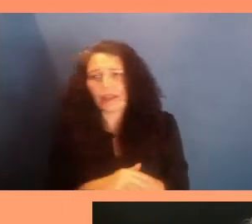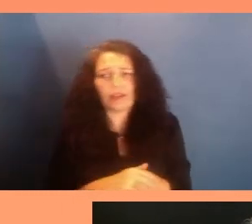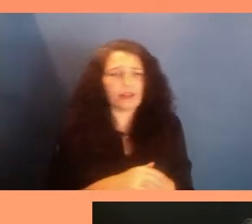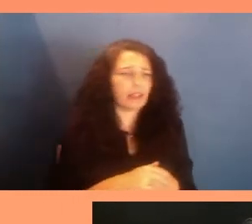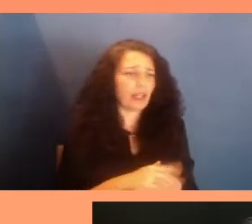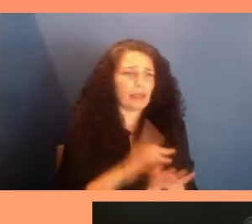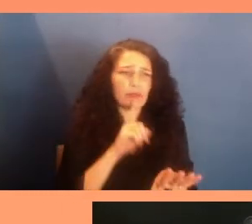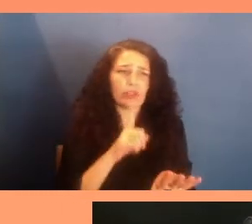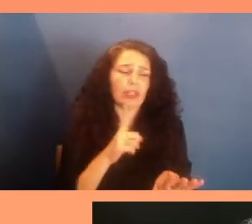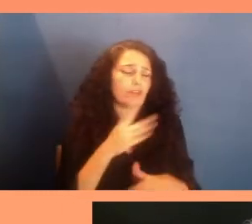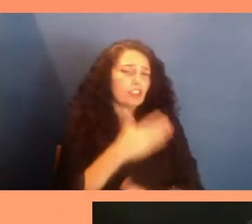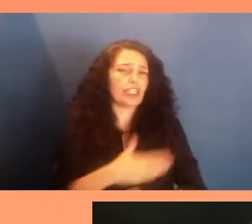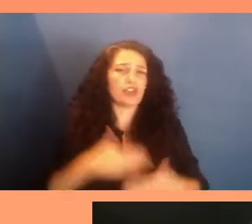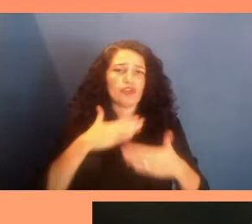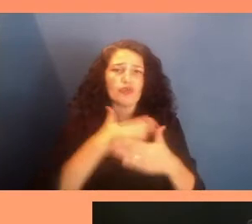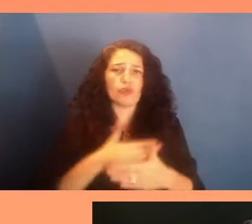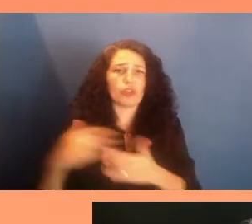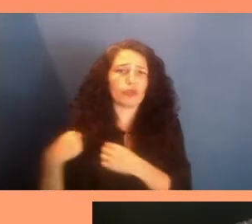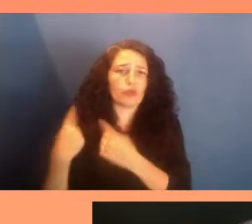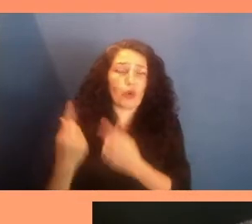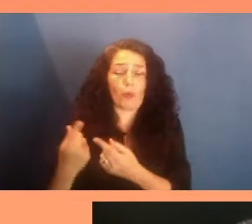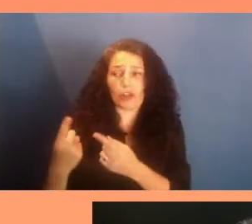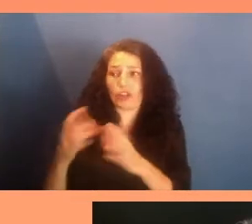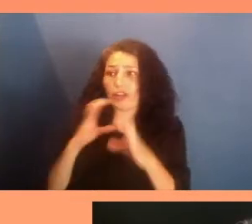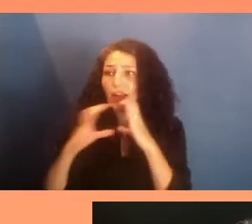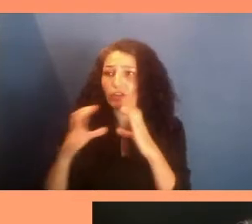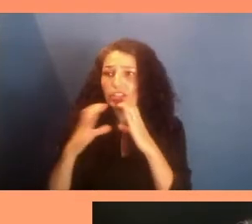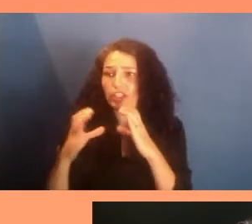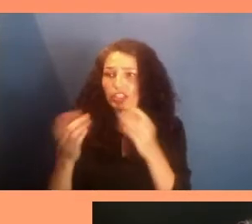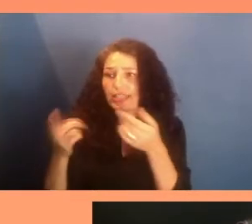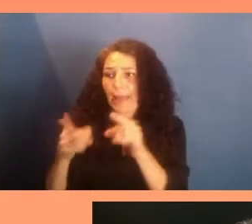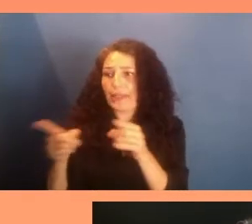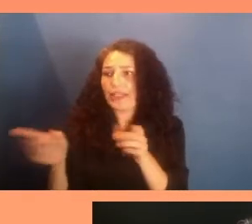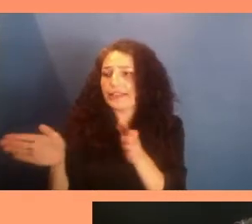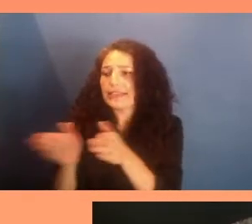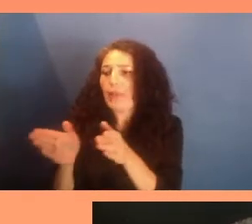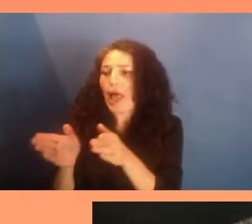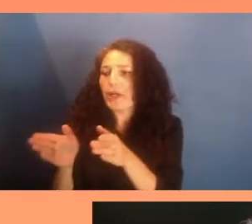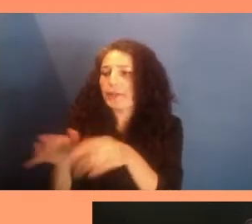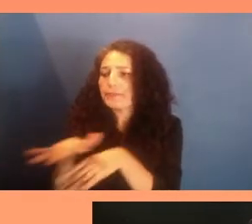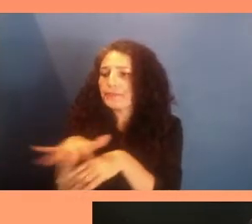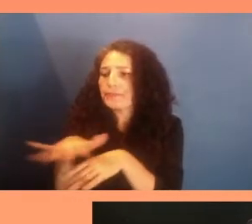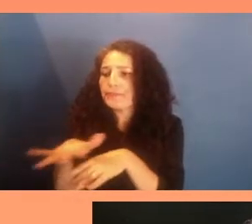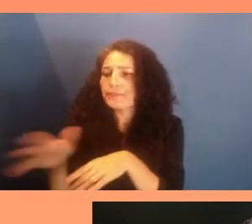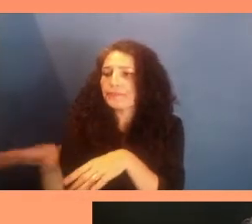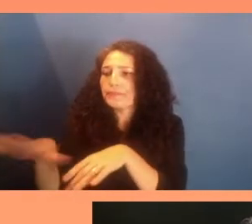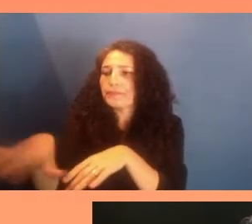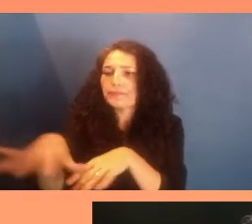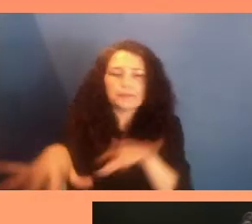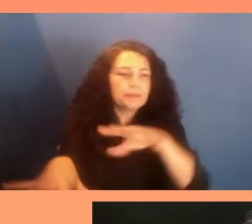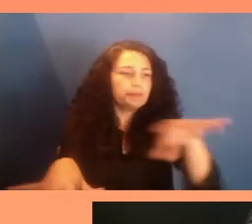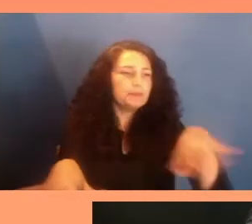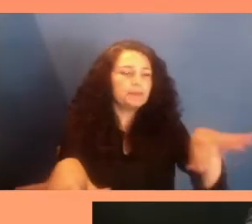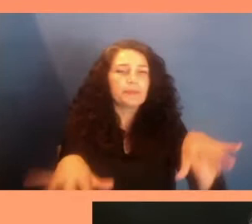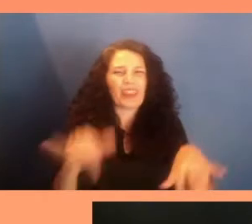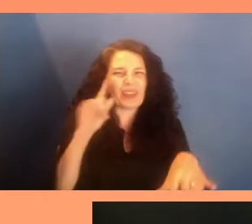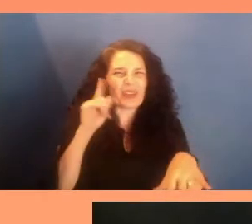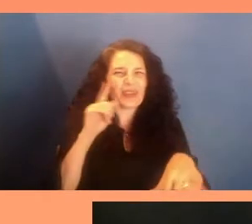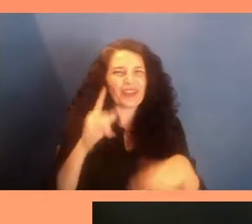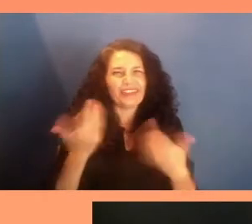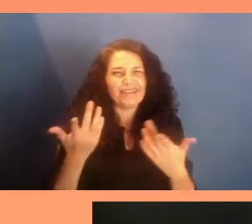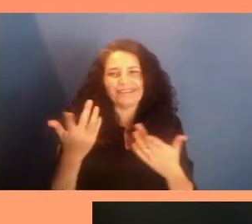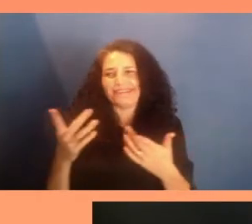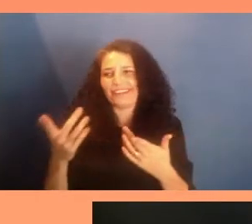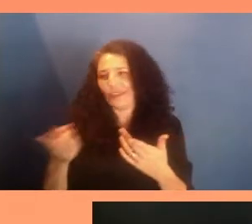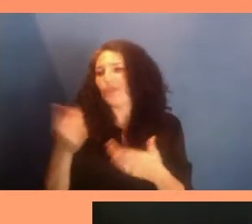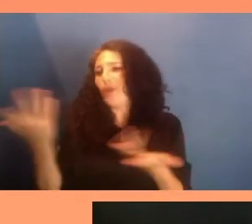I've really enjoyed. And these conversations have been happening in smaller spaces, as Sonya mentioned, at festivals and in other industry spaces. And I think it's